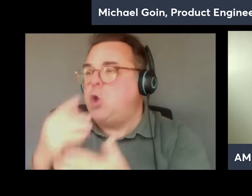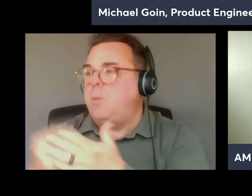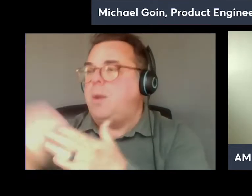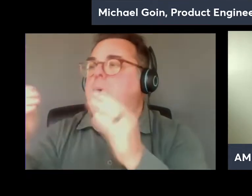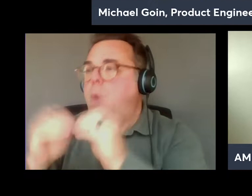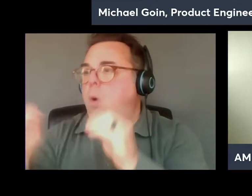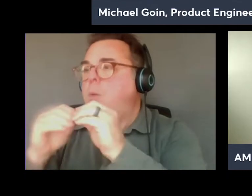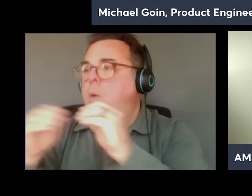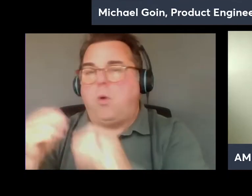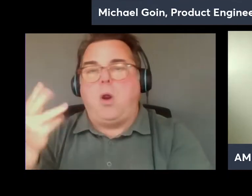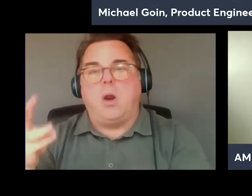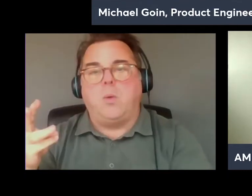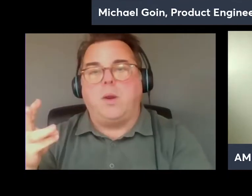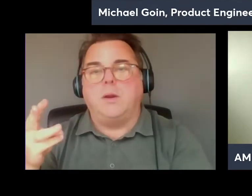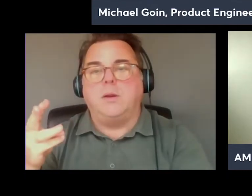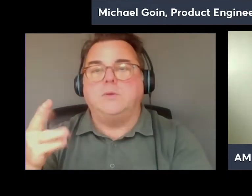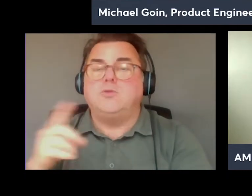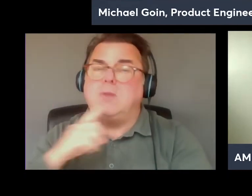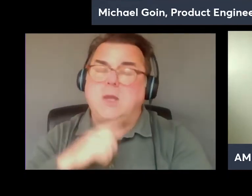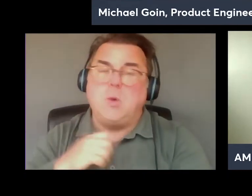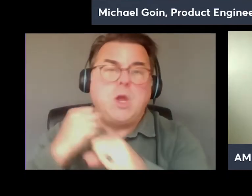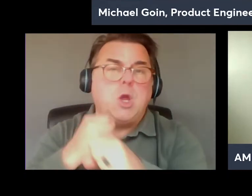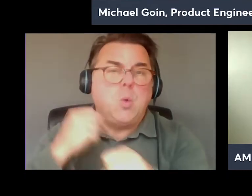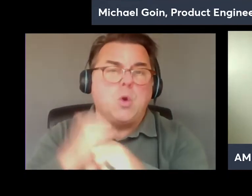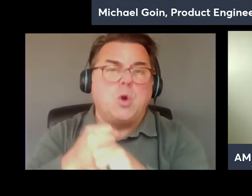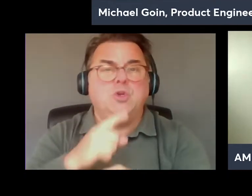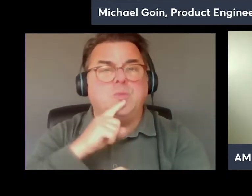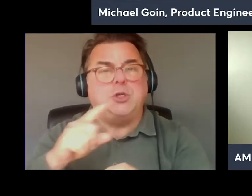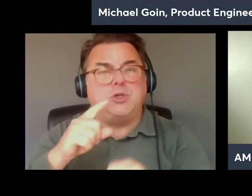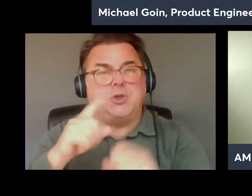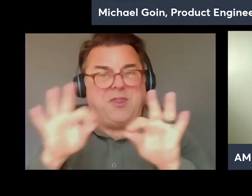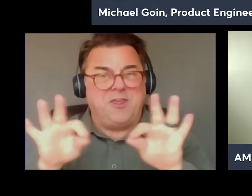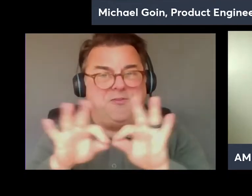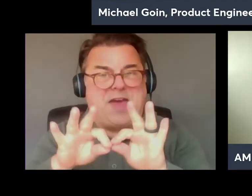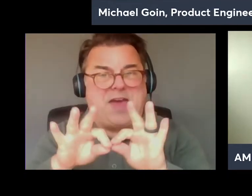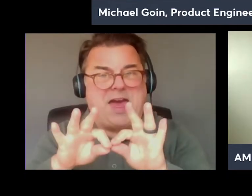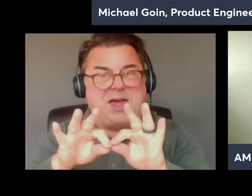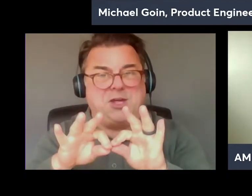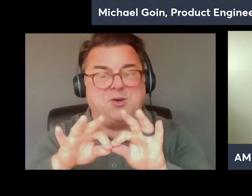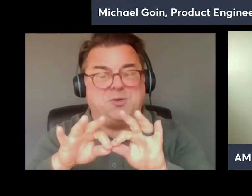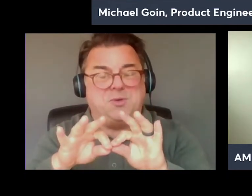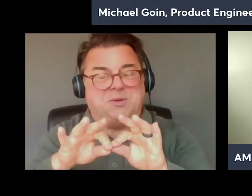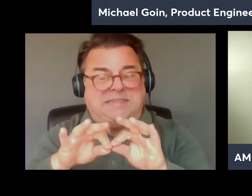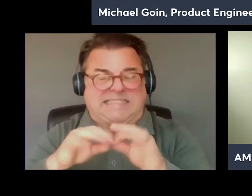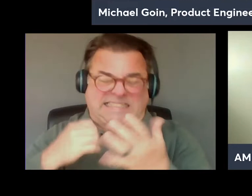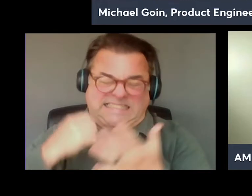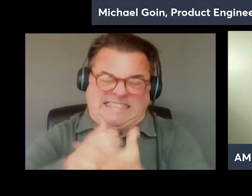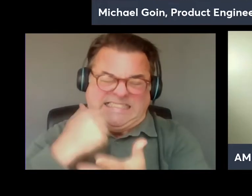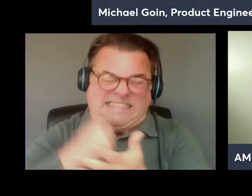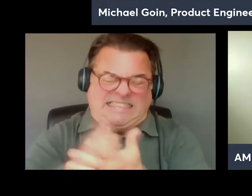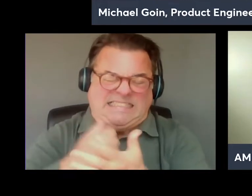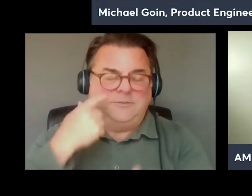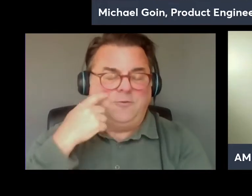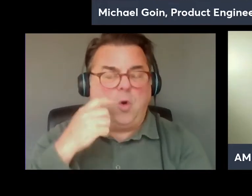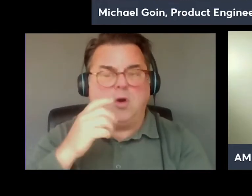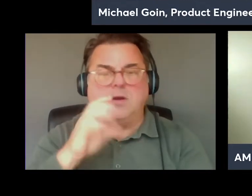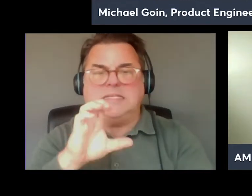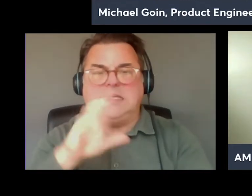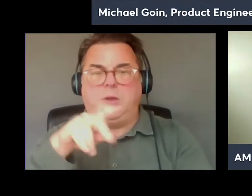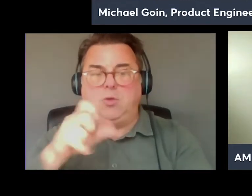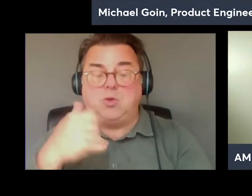And so we work really hard to squeeze that value out of those CPUs that you have on AWS, all the way from